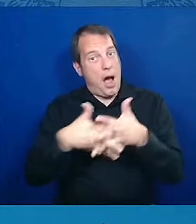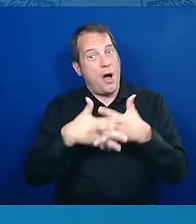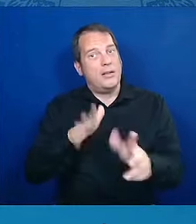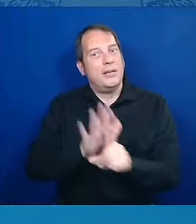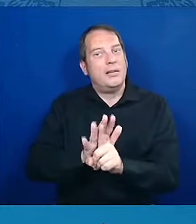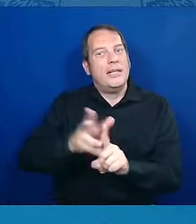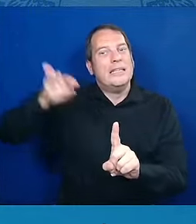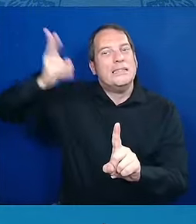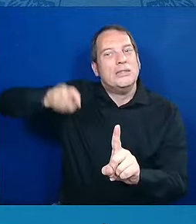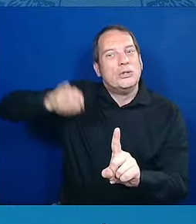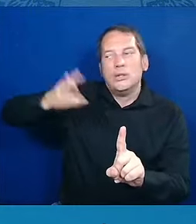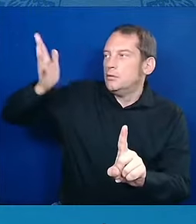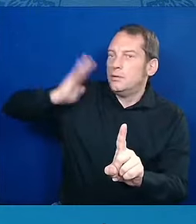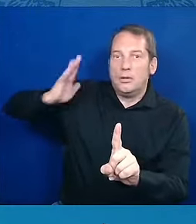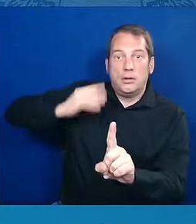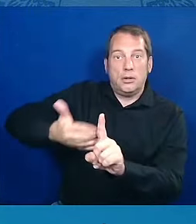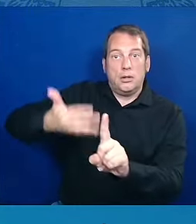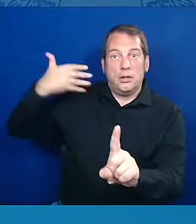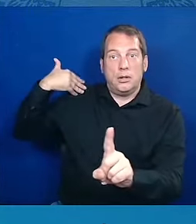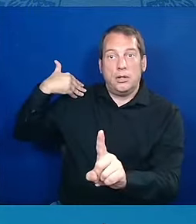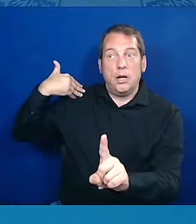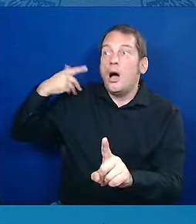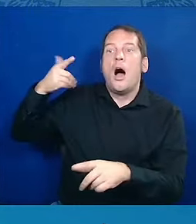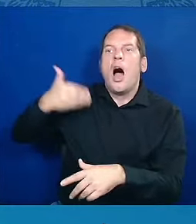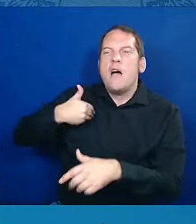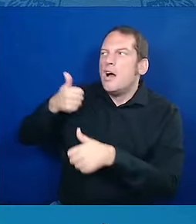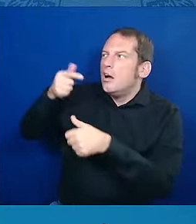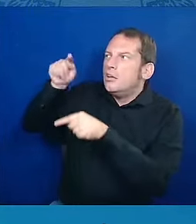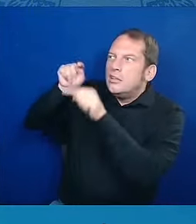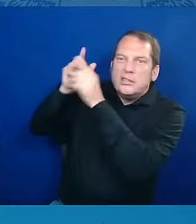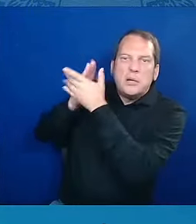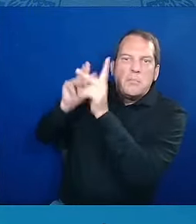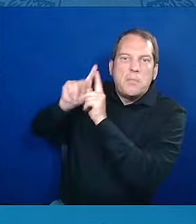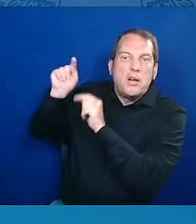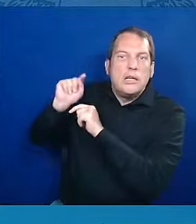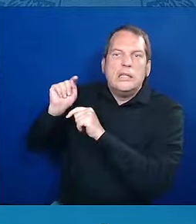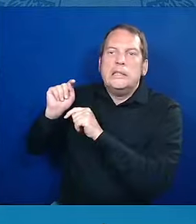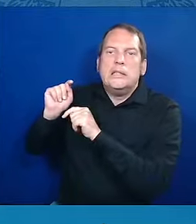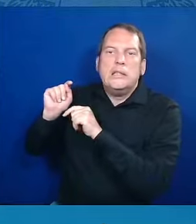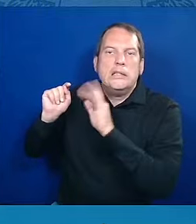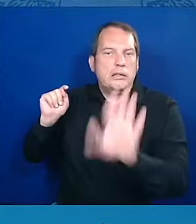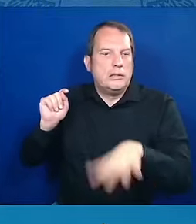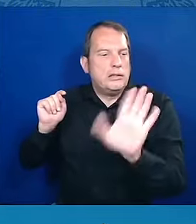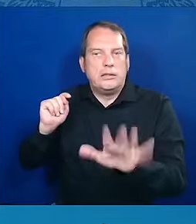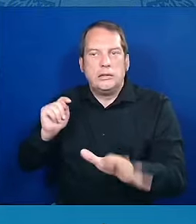the freedom to learn and acknowledge our nation's true and full history,